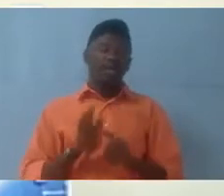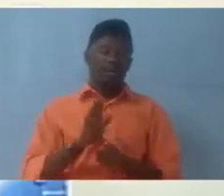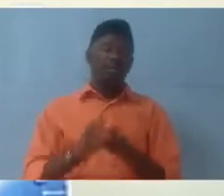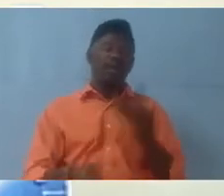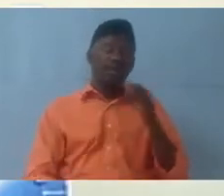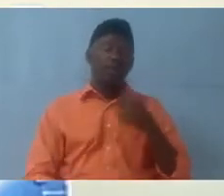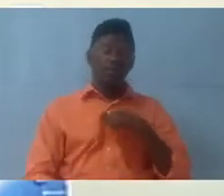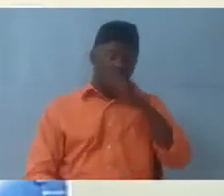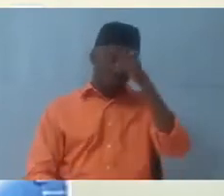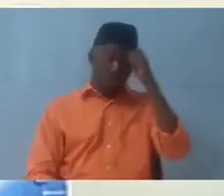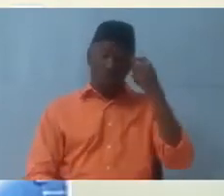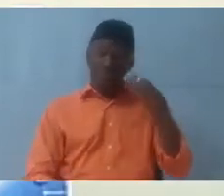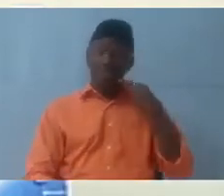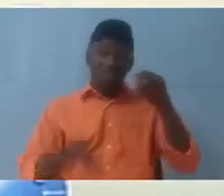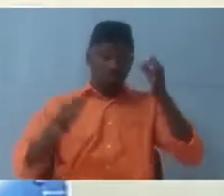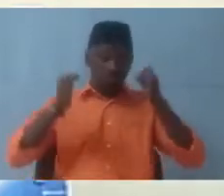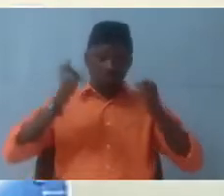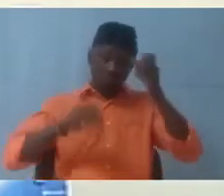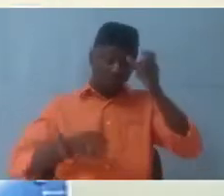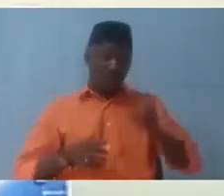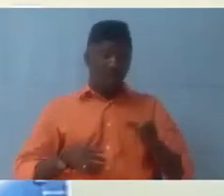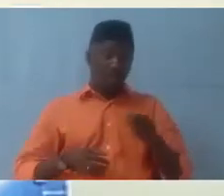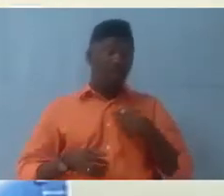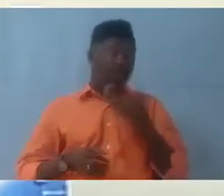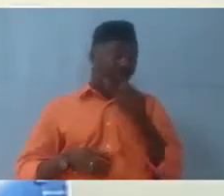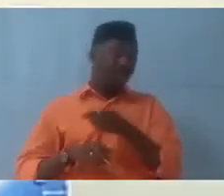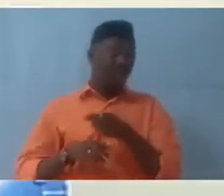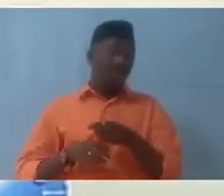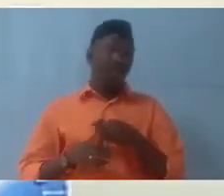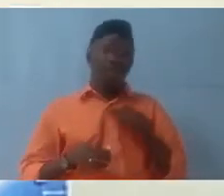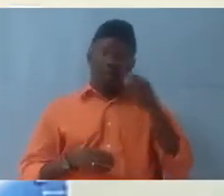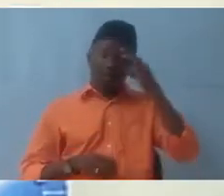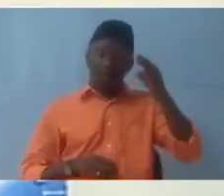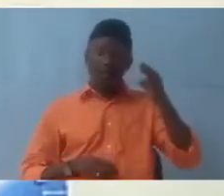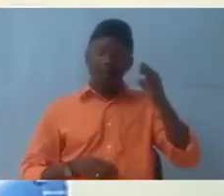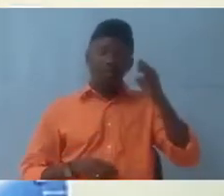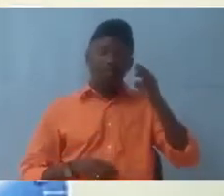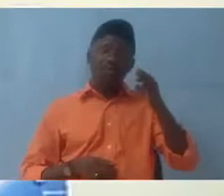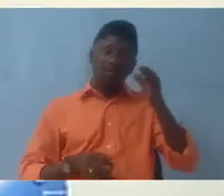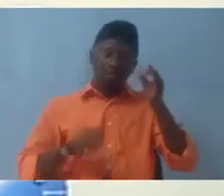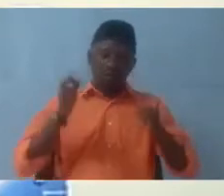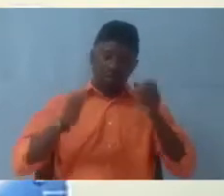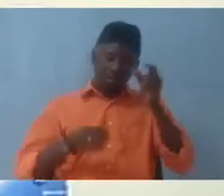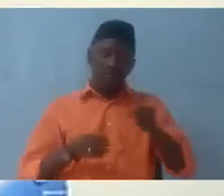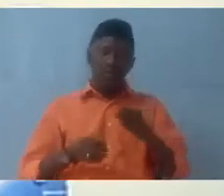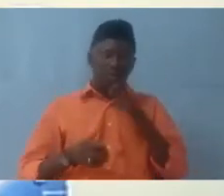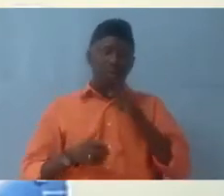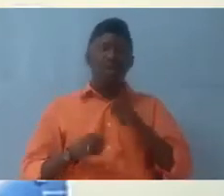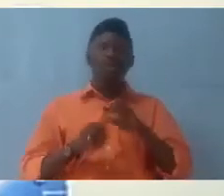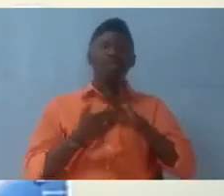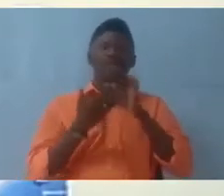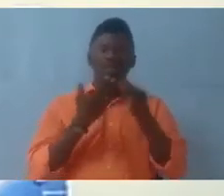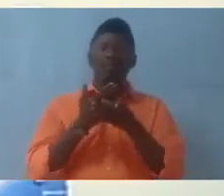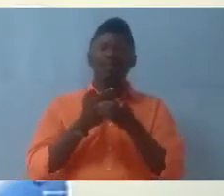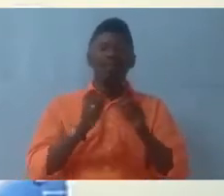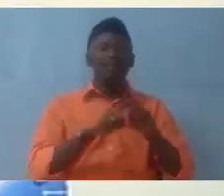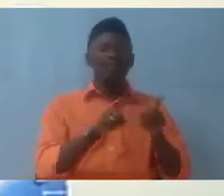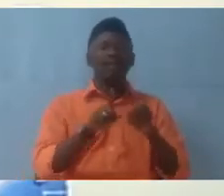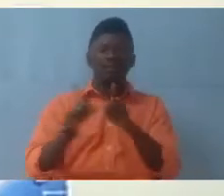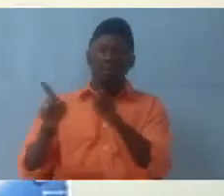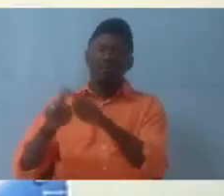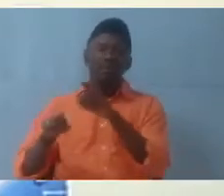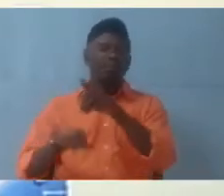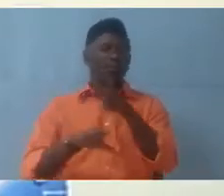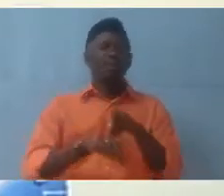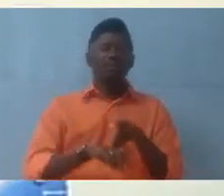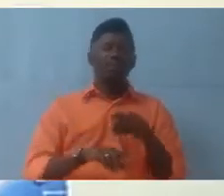usually there are periods where magistrates are being transferred and segregated from in different courts. Té té man gis né té amna jamono